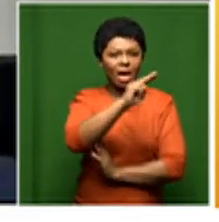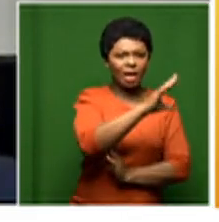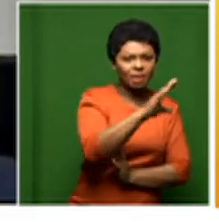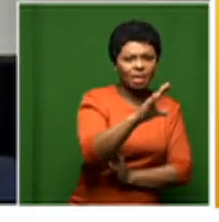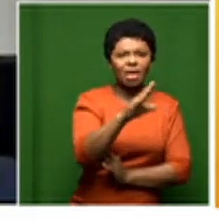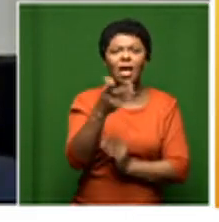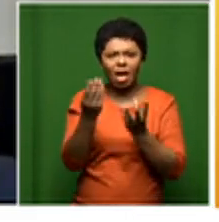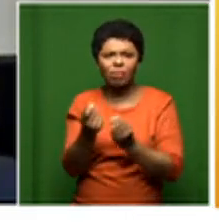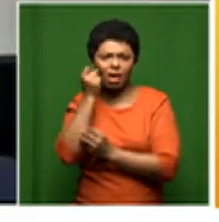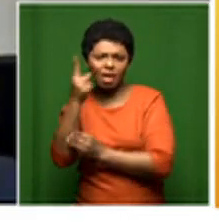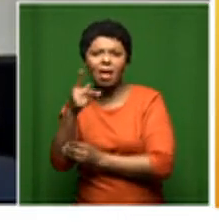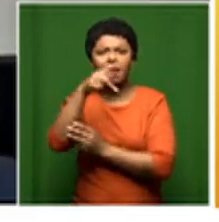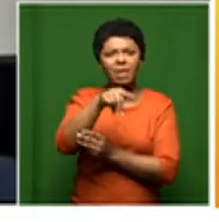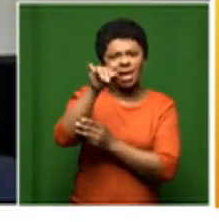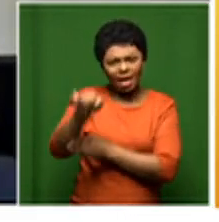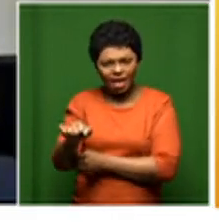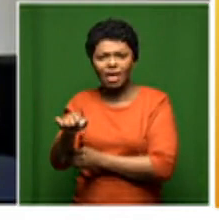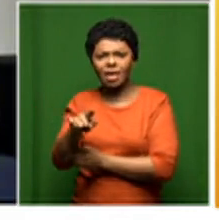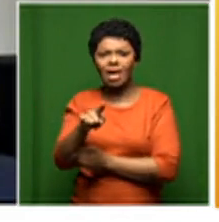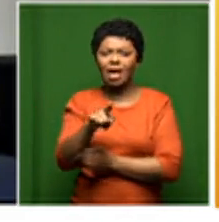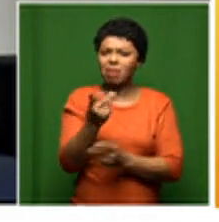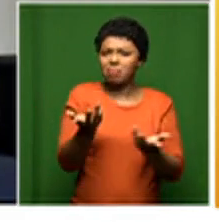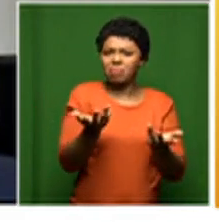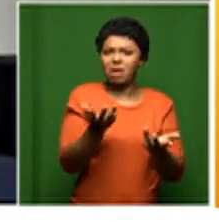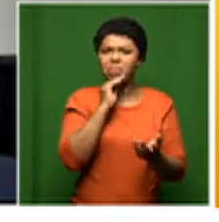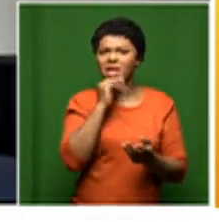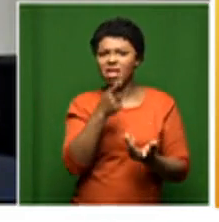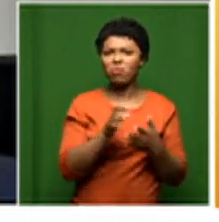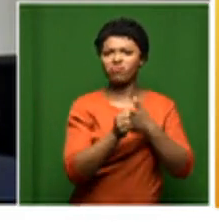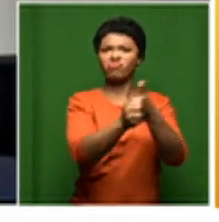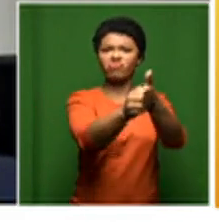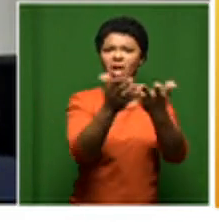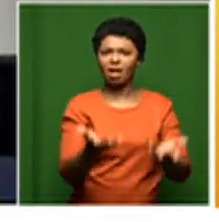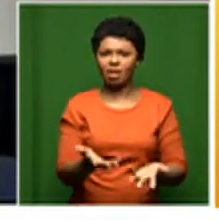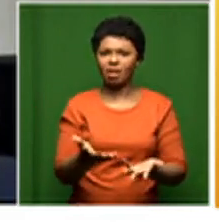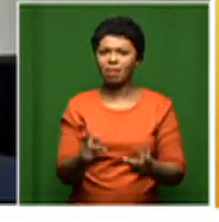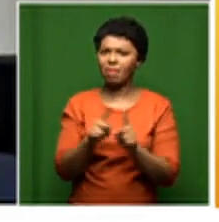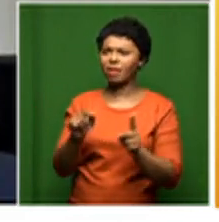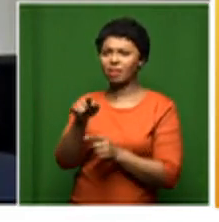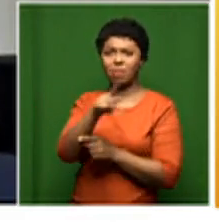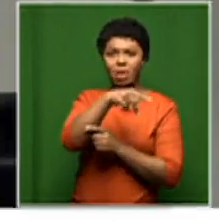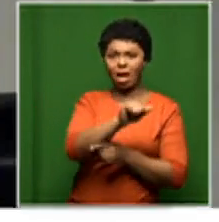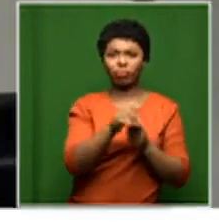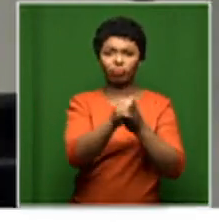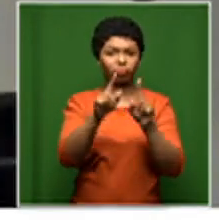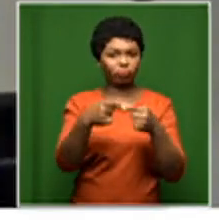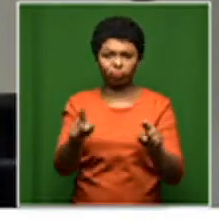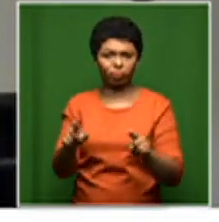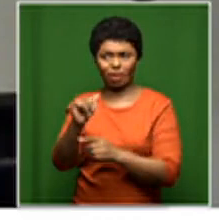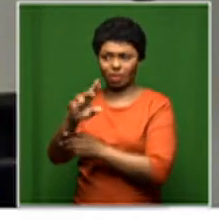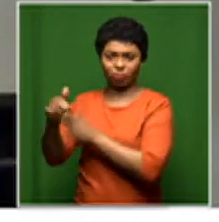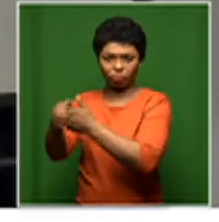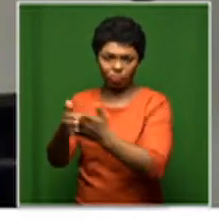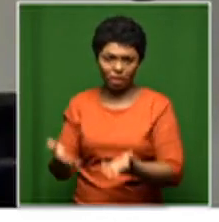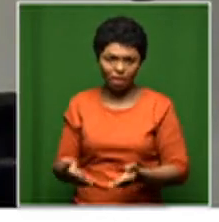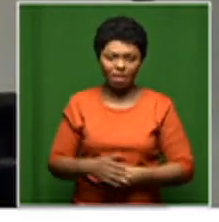same understanding that the PA is actually acting like it's in charge. What is going on? Yeah, that's also an